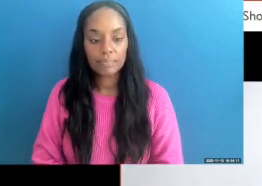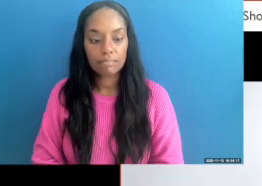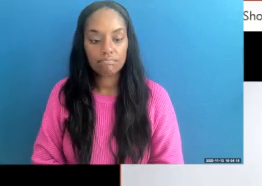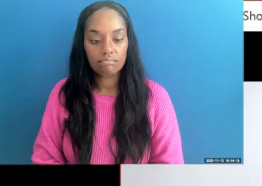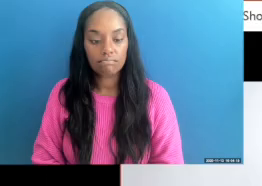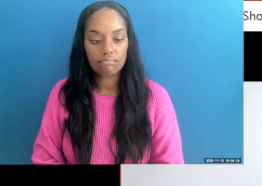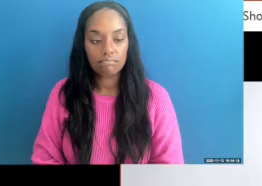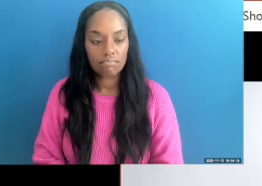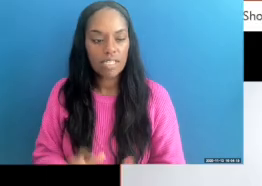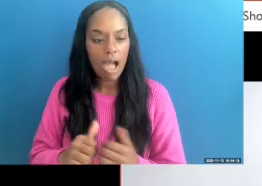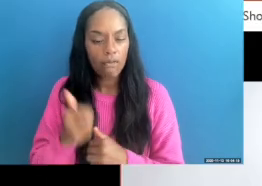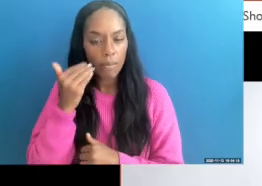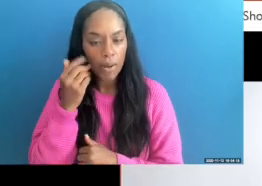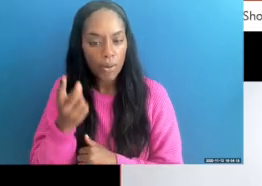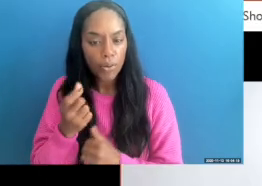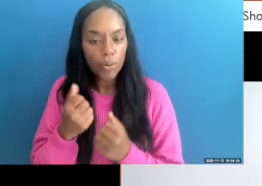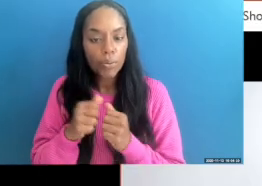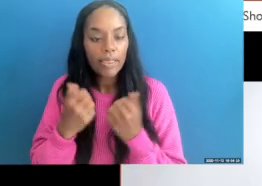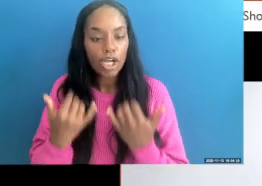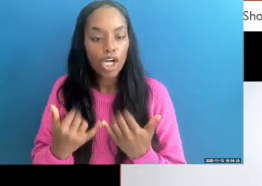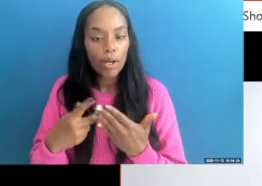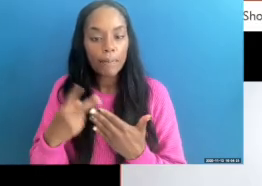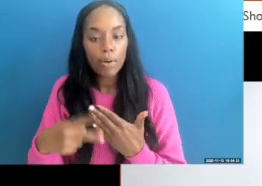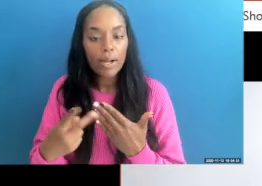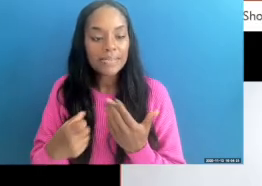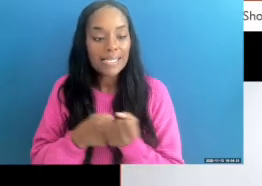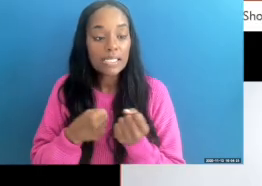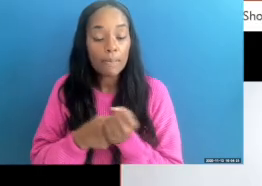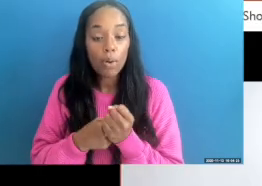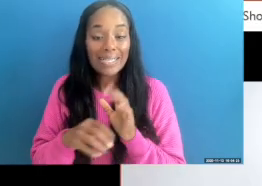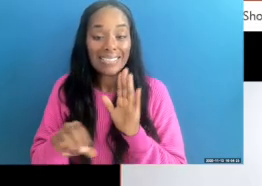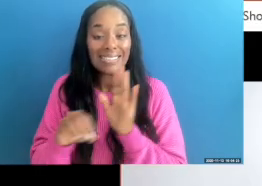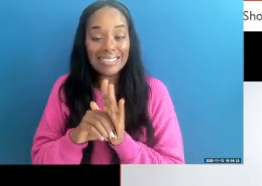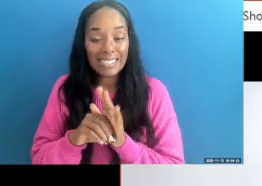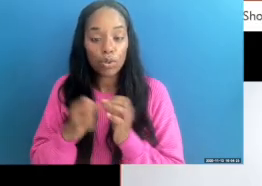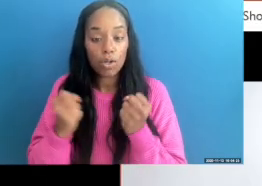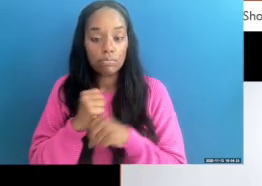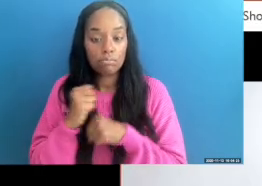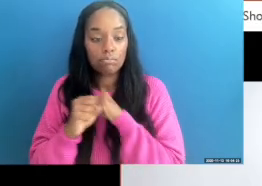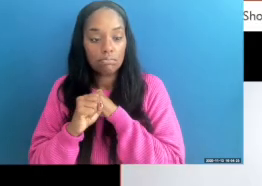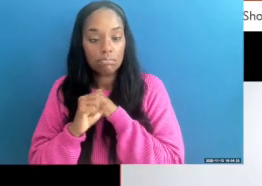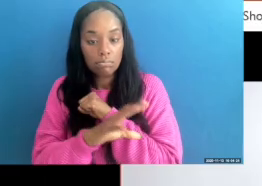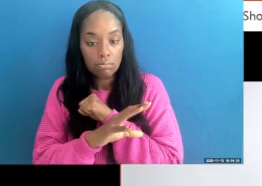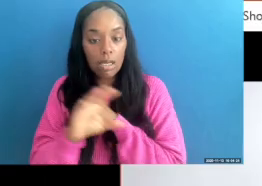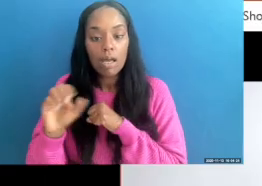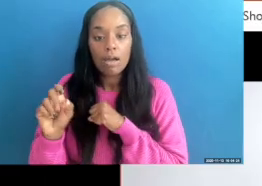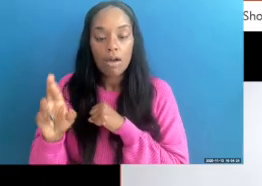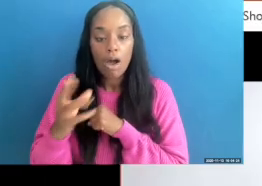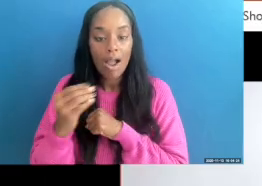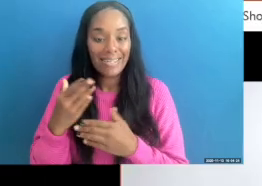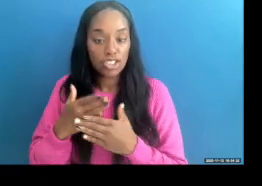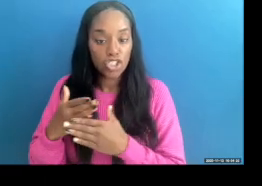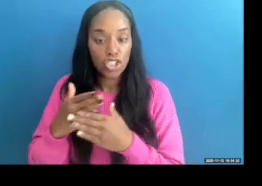Let's see. How familiar are you with current programs that support zero-emission vehicles and